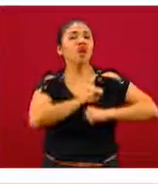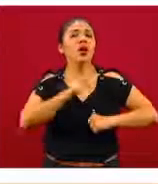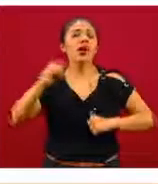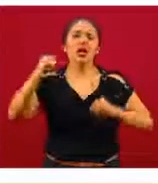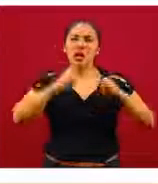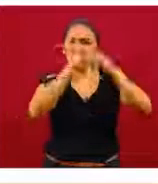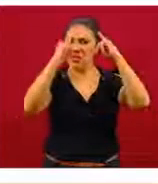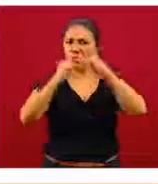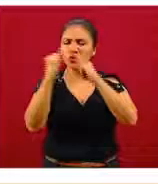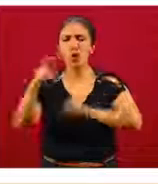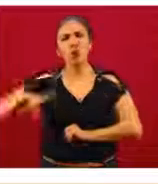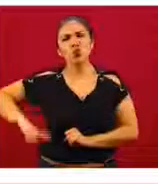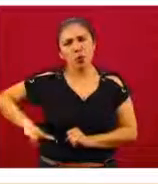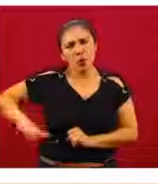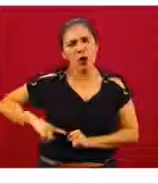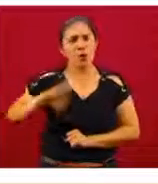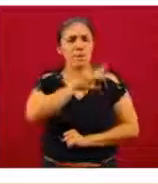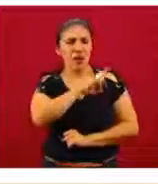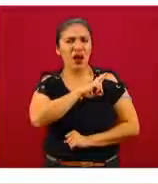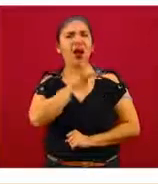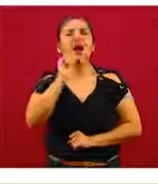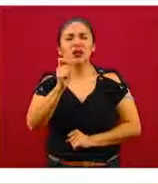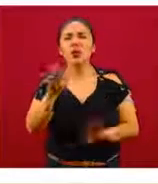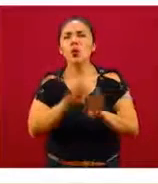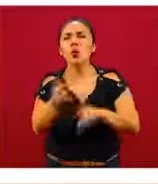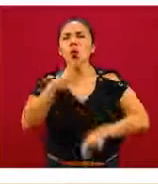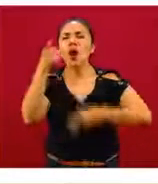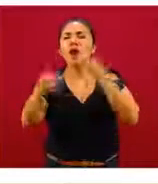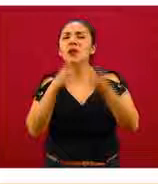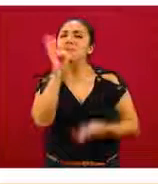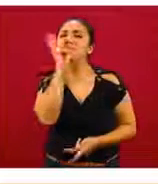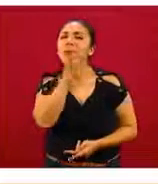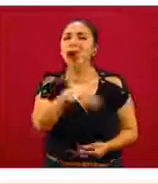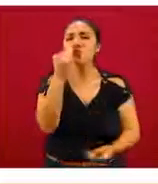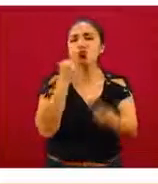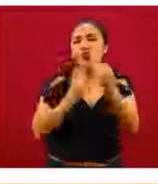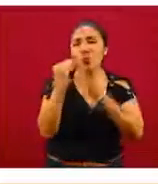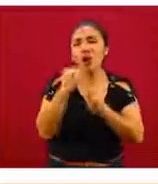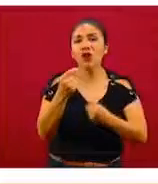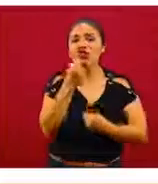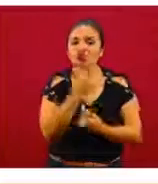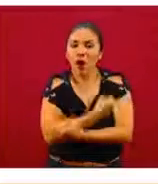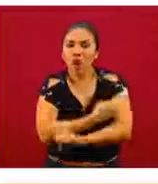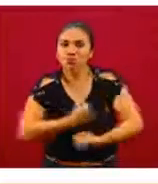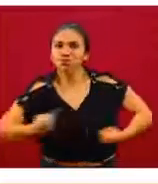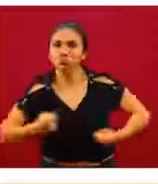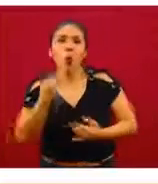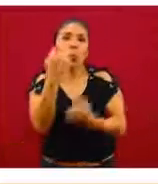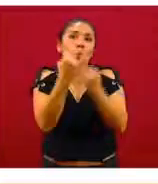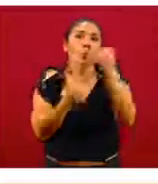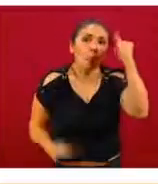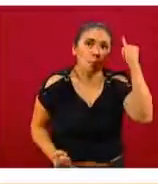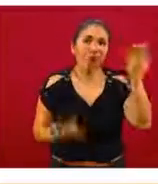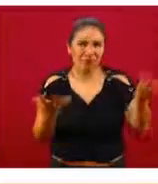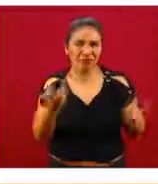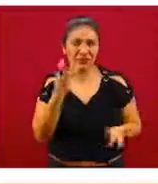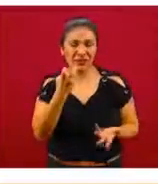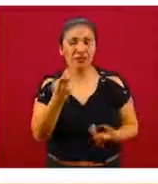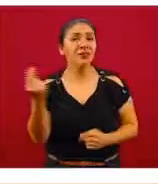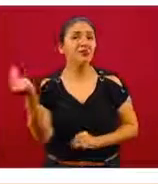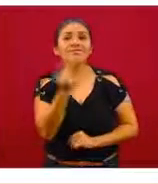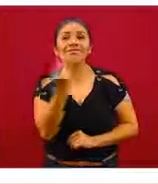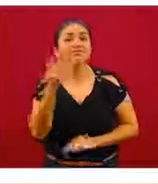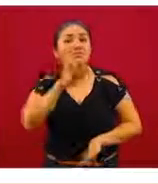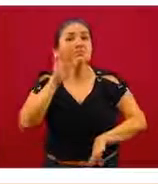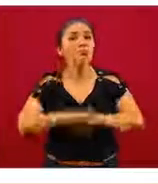private, that are involved in this effort. Thinking about, for example, nutrition also depends on the food